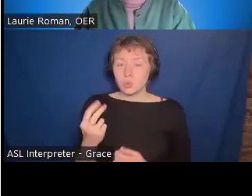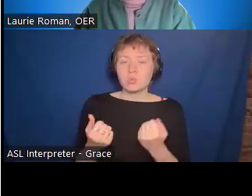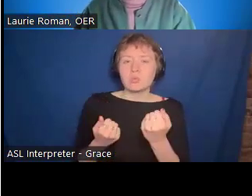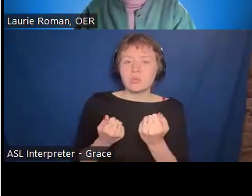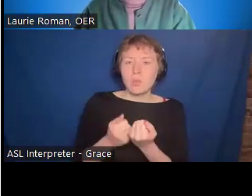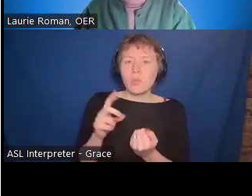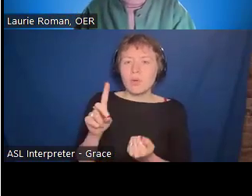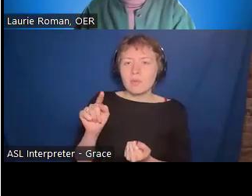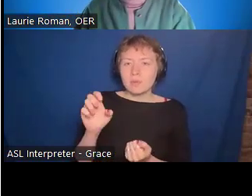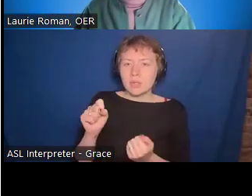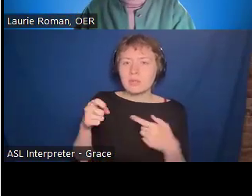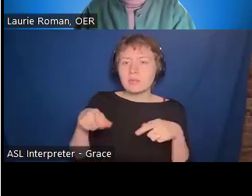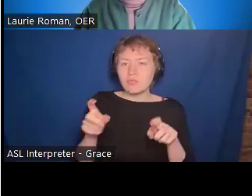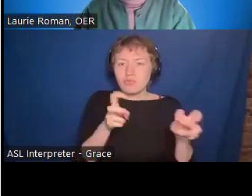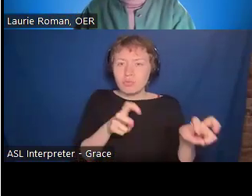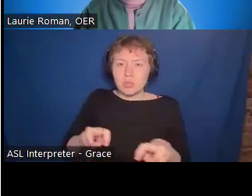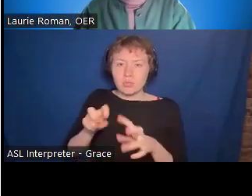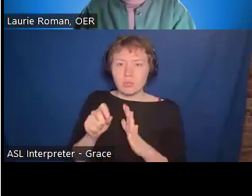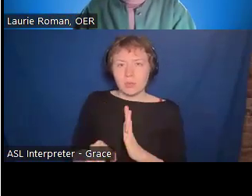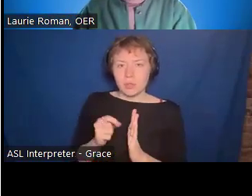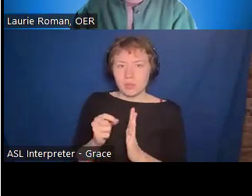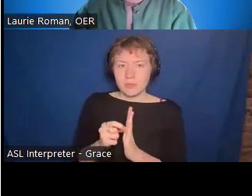transition period.